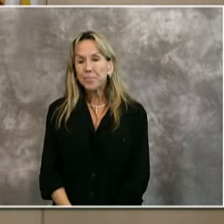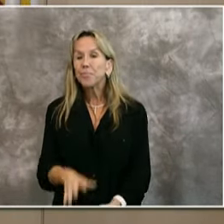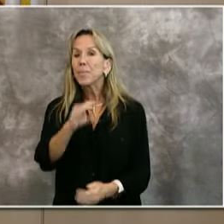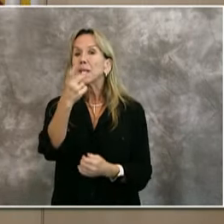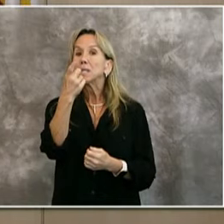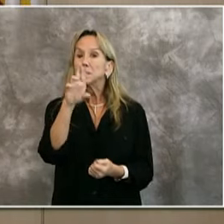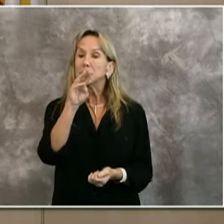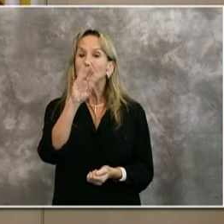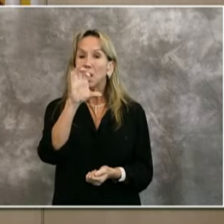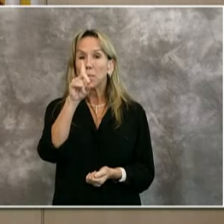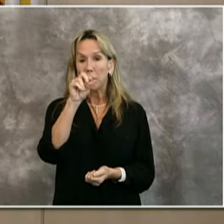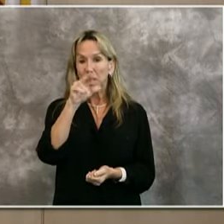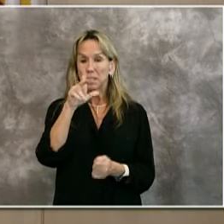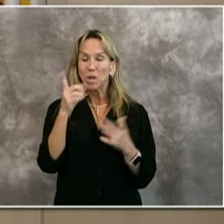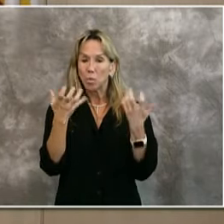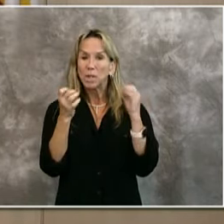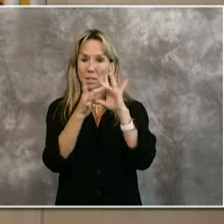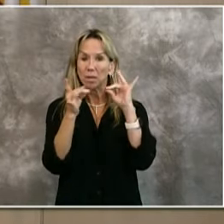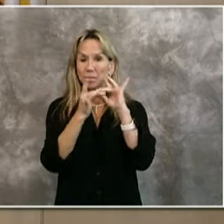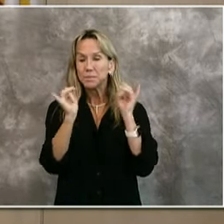And Dr. McDonald has a comment.